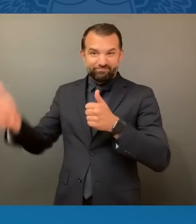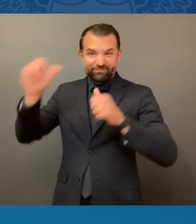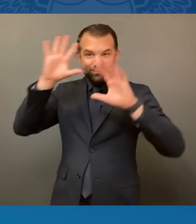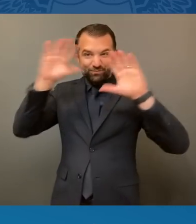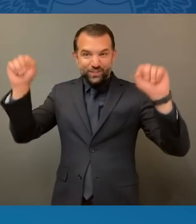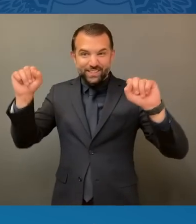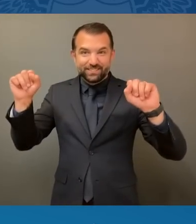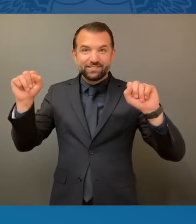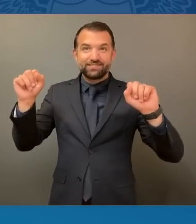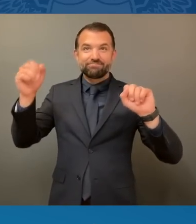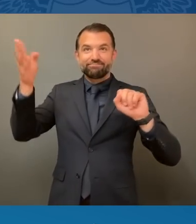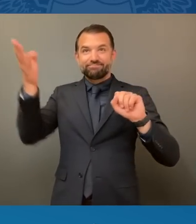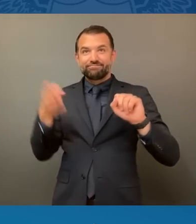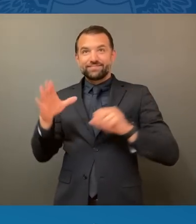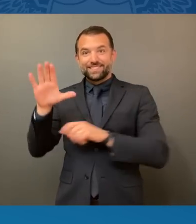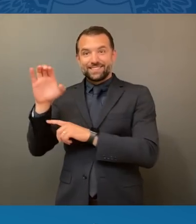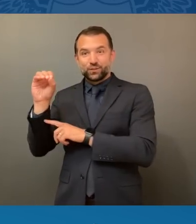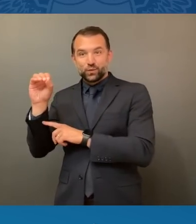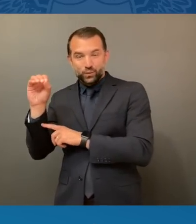of TIAA.